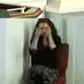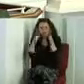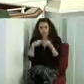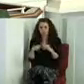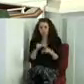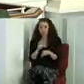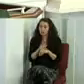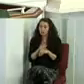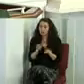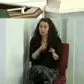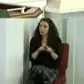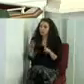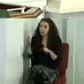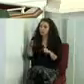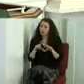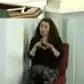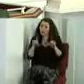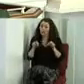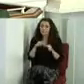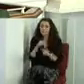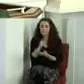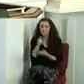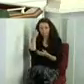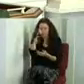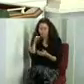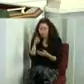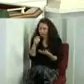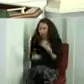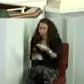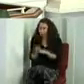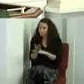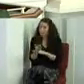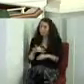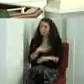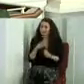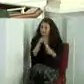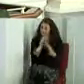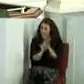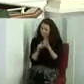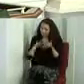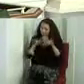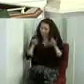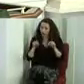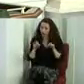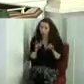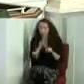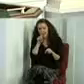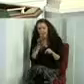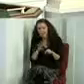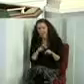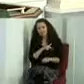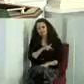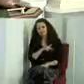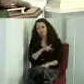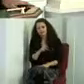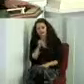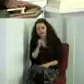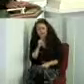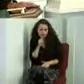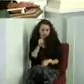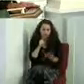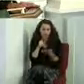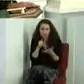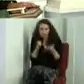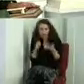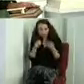card that's designed specifically for you this morning. We invite you to complete that card. It does ask for some personal information, how we may be able to follow up with you this